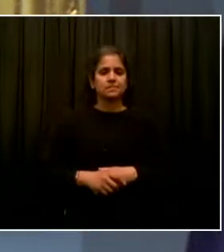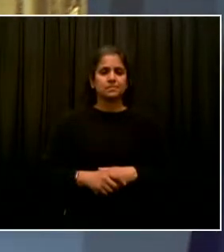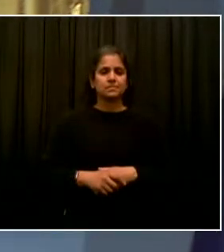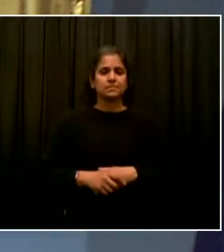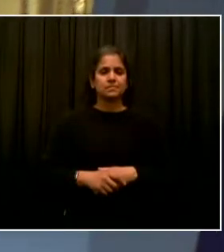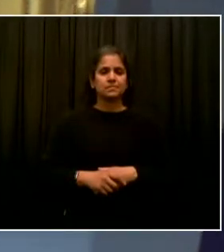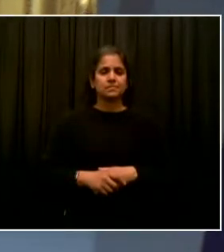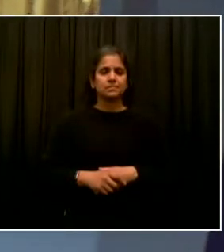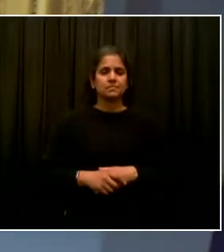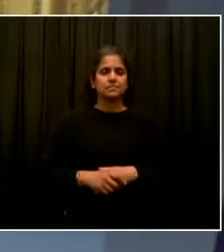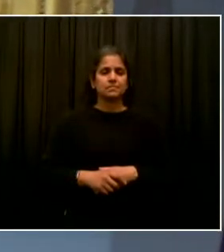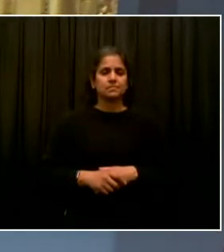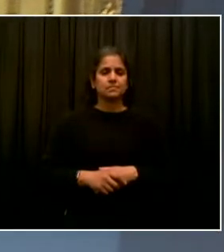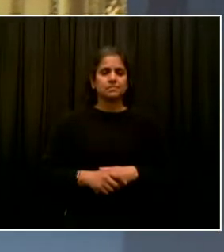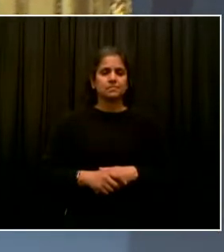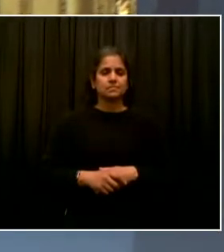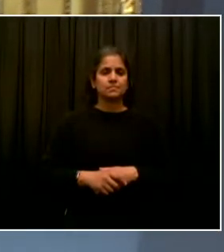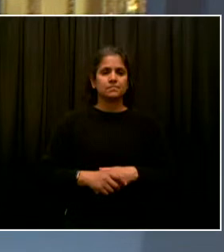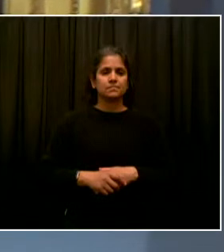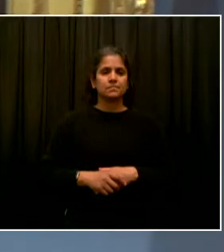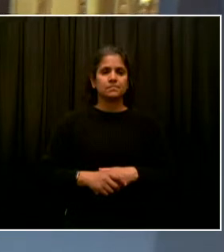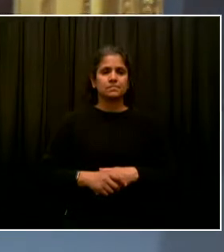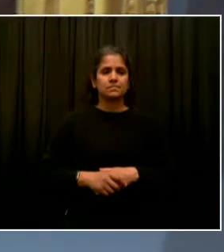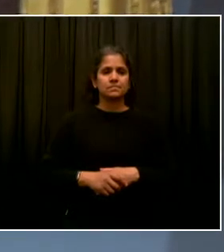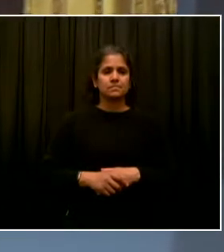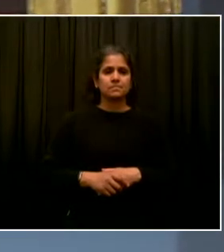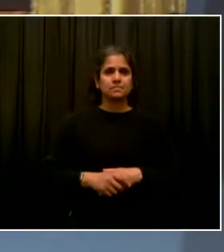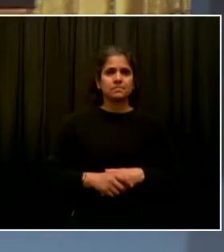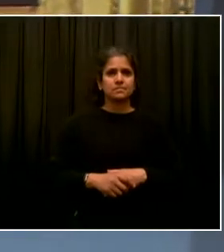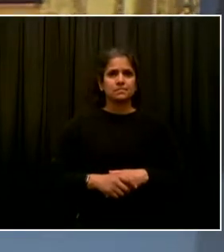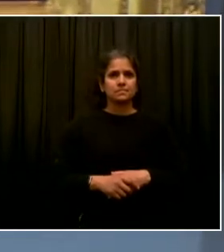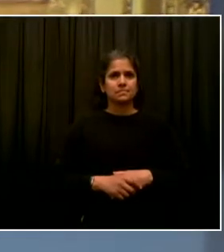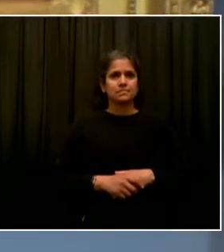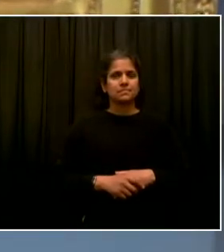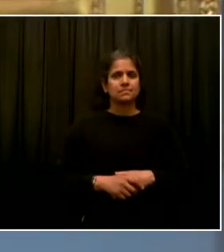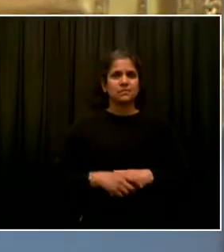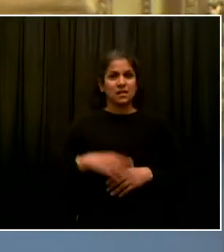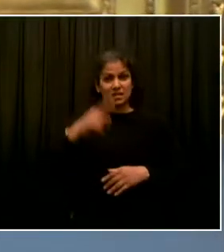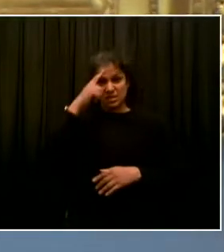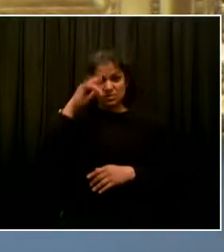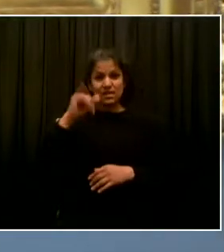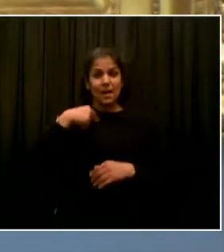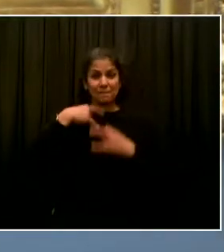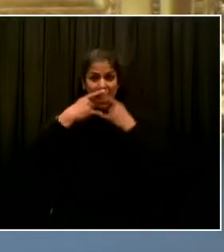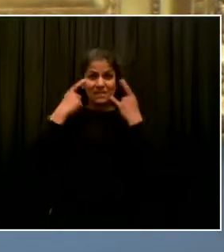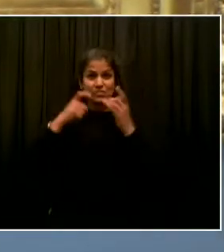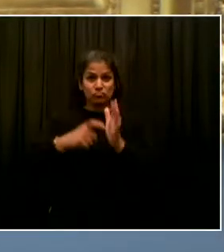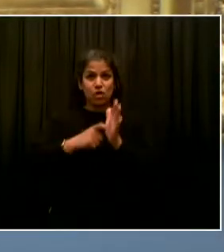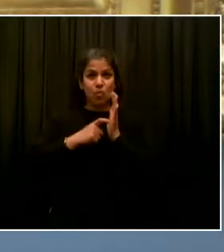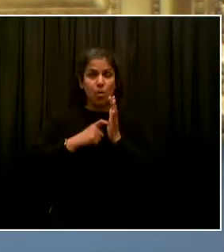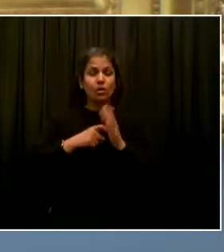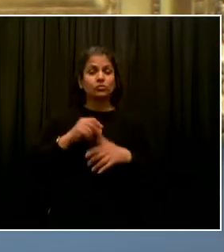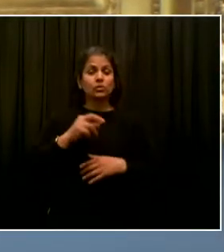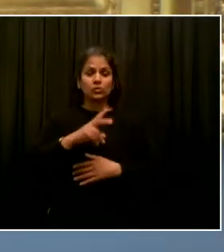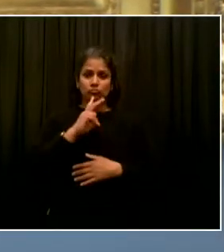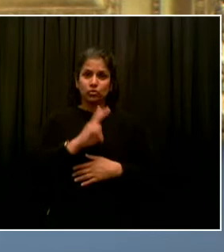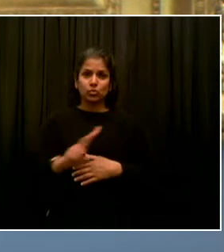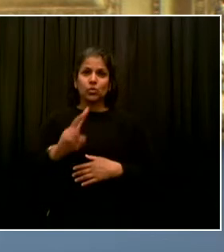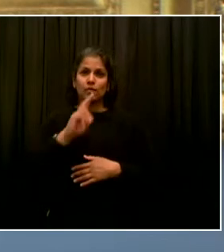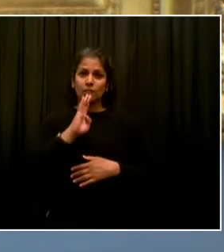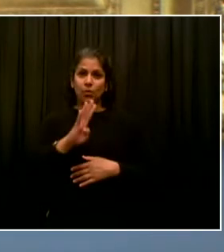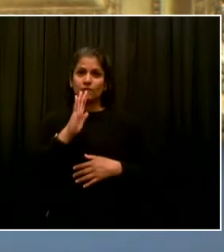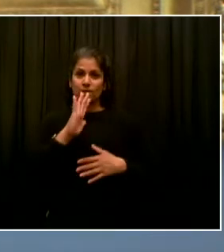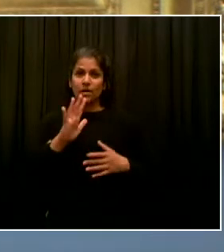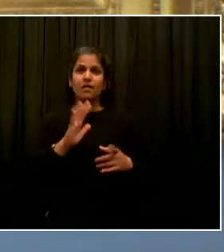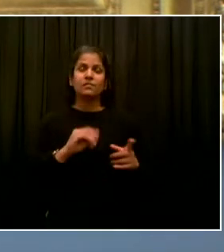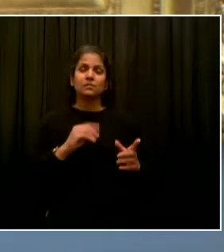keeping the mask mandate in place, as Dr. Bassan explains it, for 2 to 4-year-olds, is because that population is so vulnerable